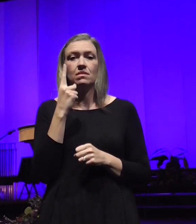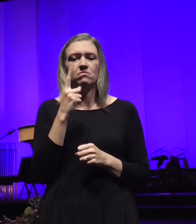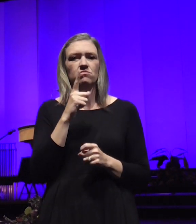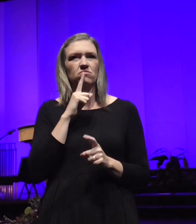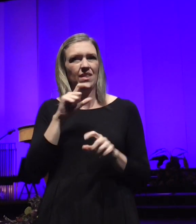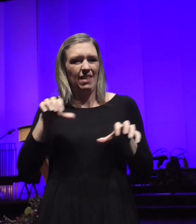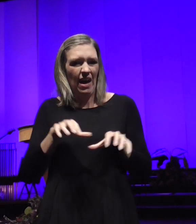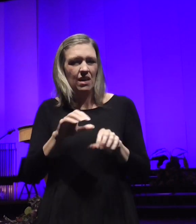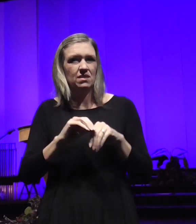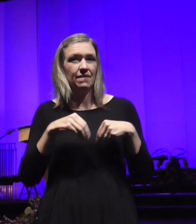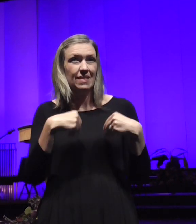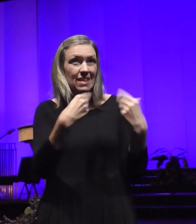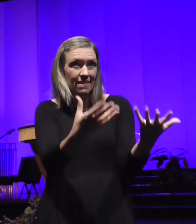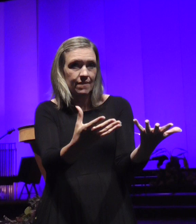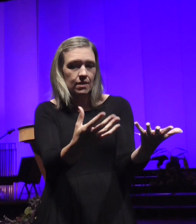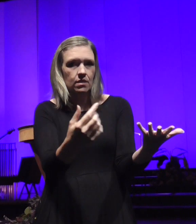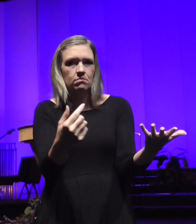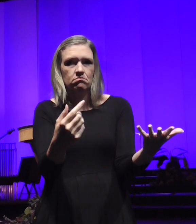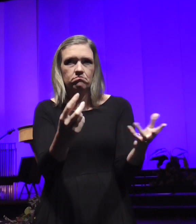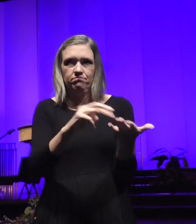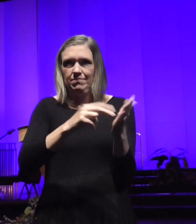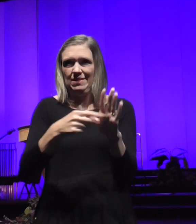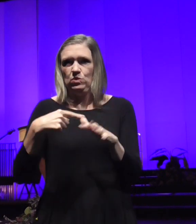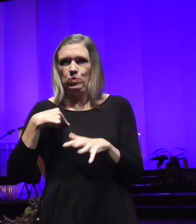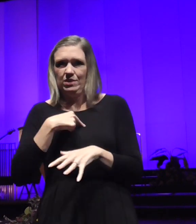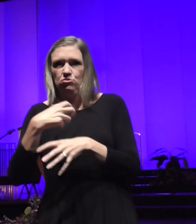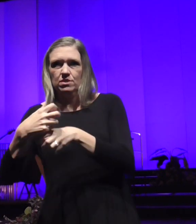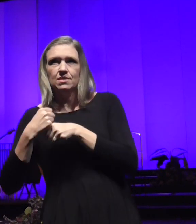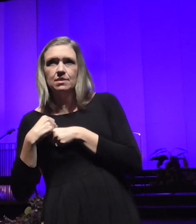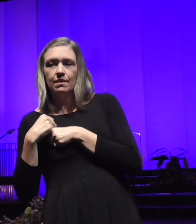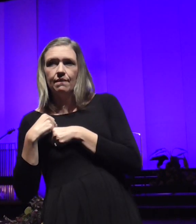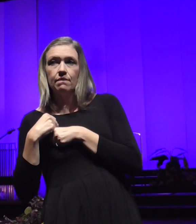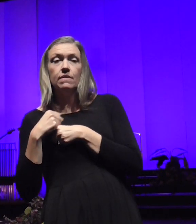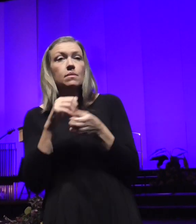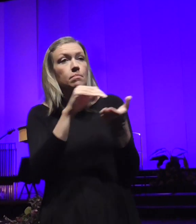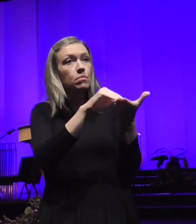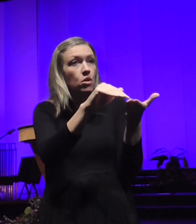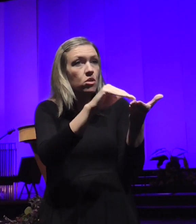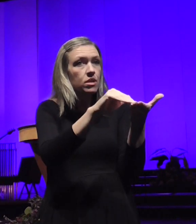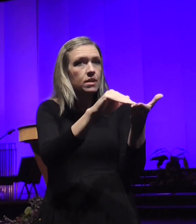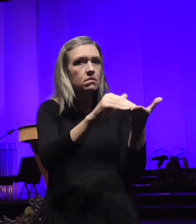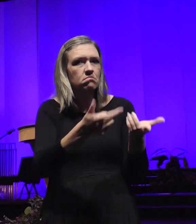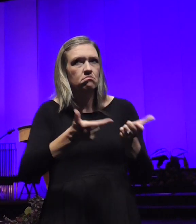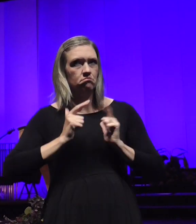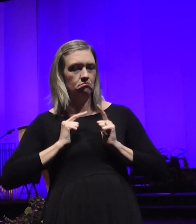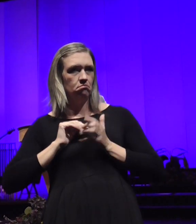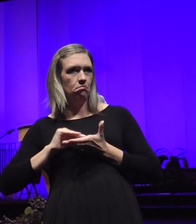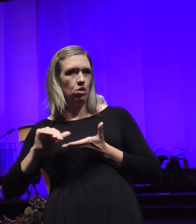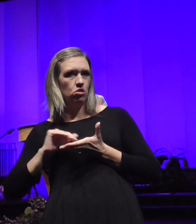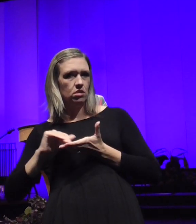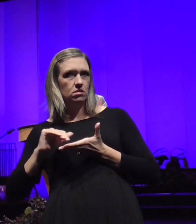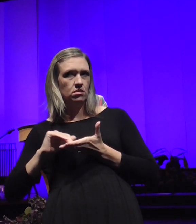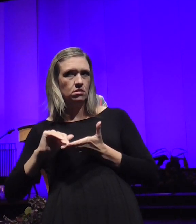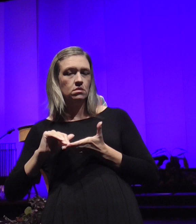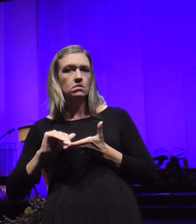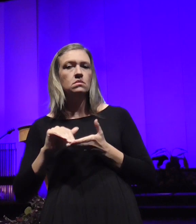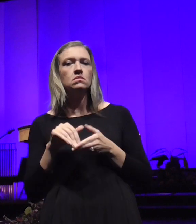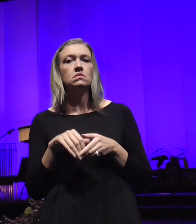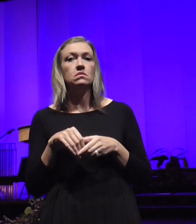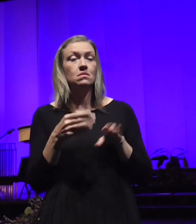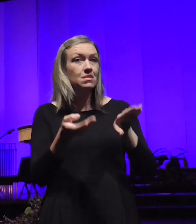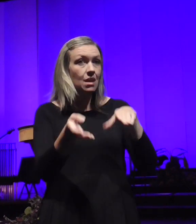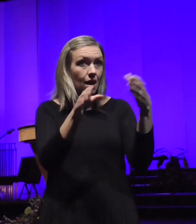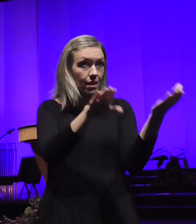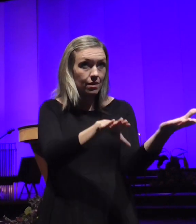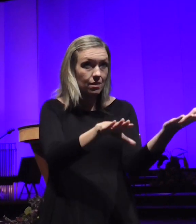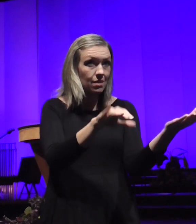giving that we receive, it is in pardoning that we are pardoned, and it is in